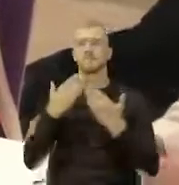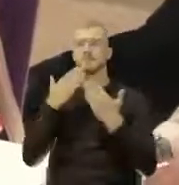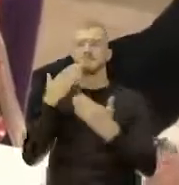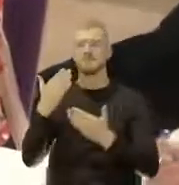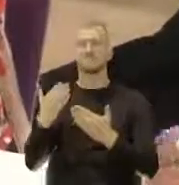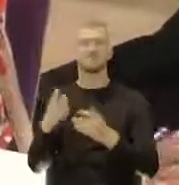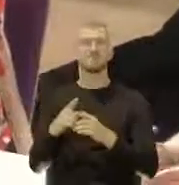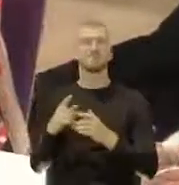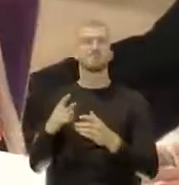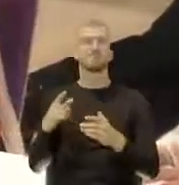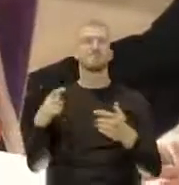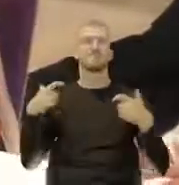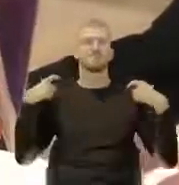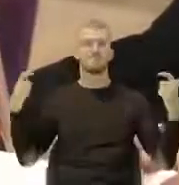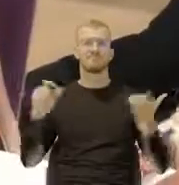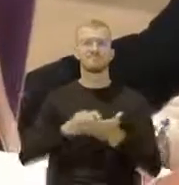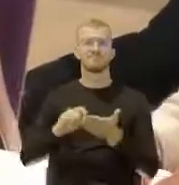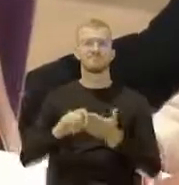here